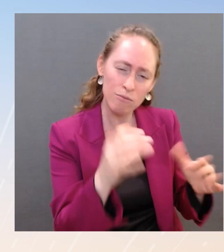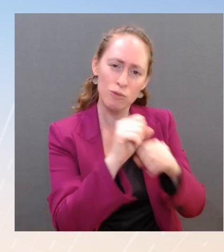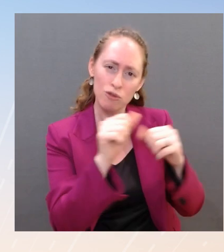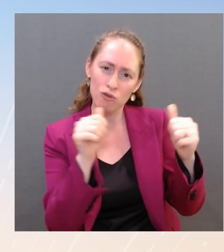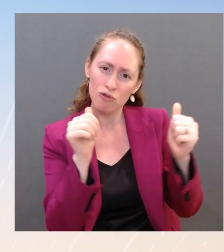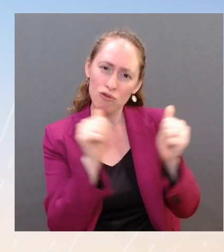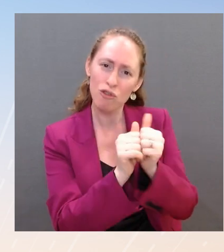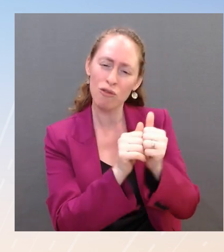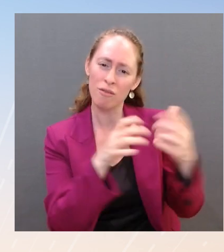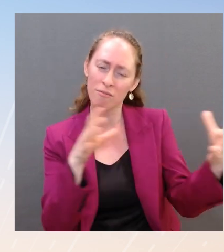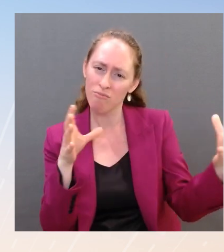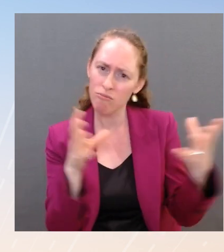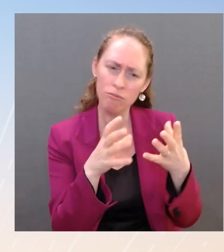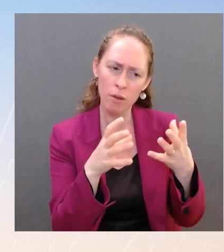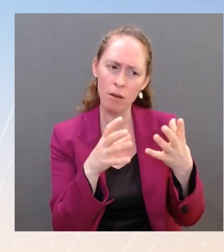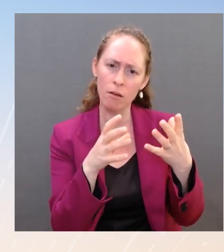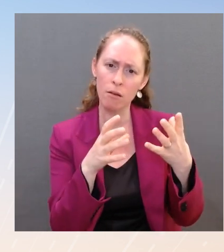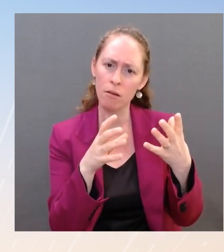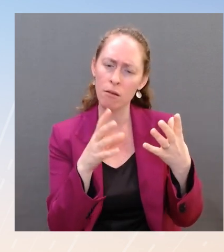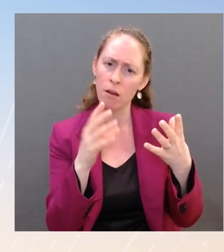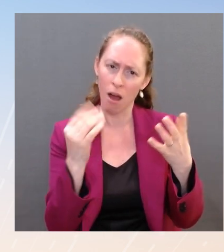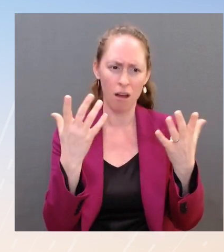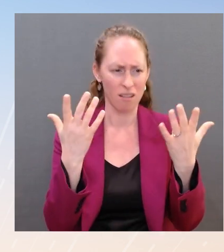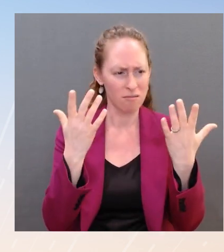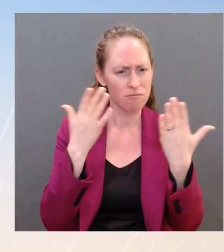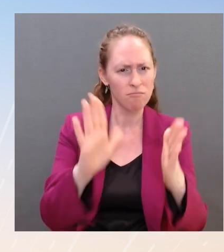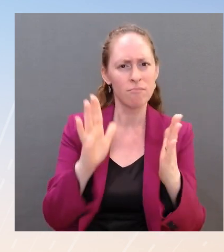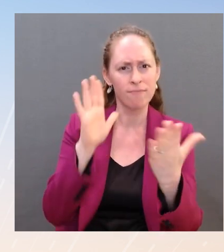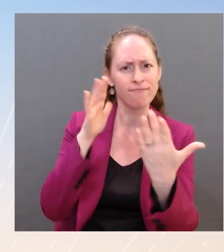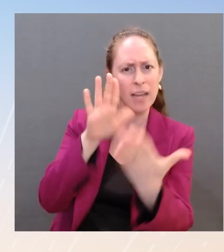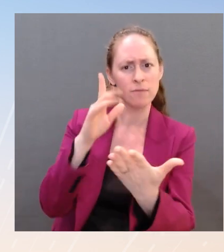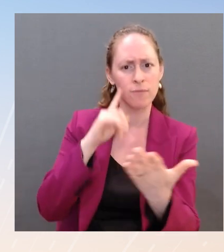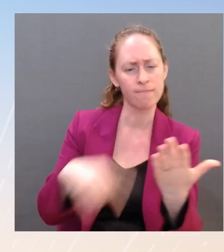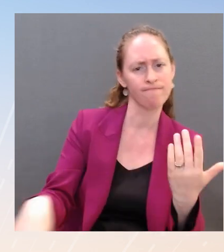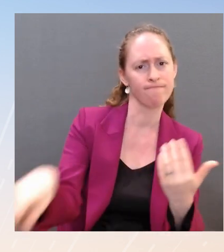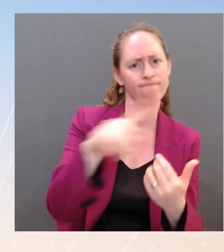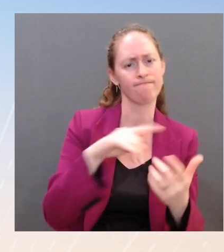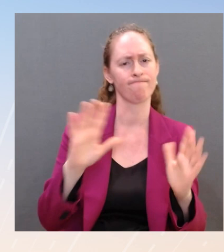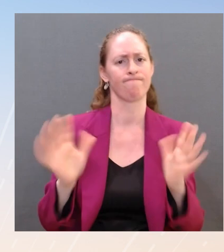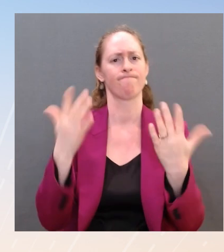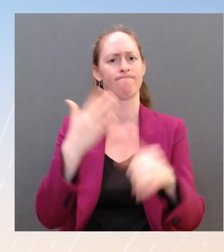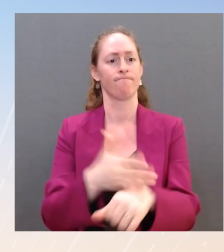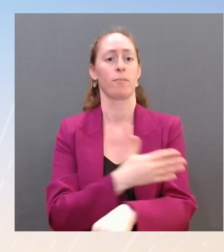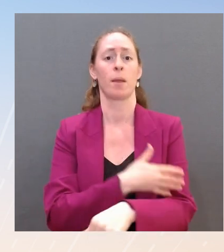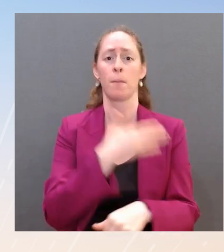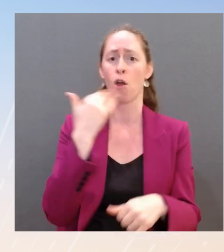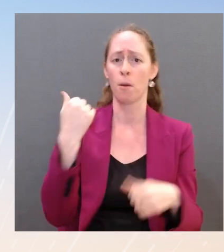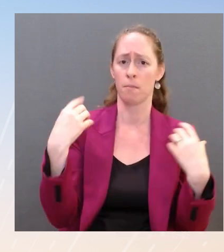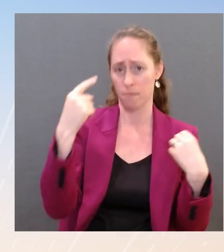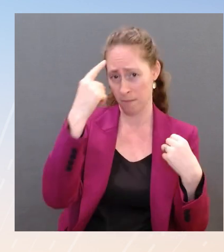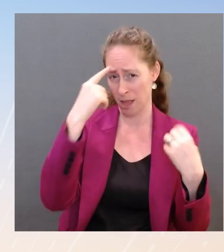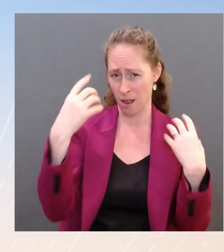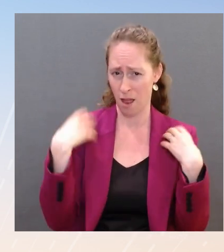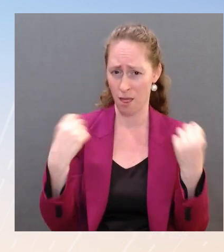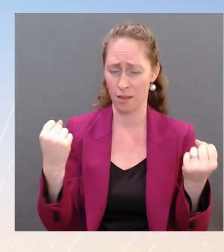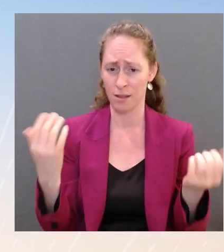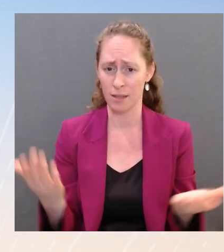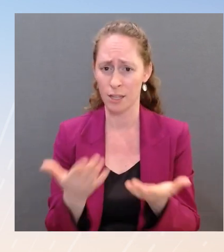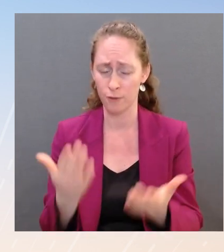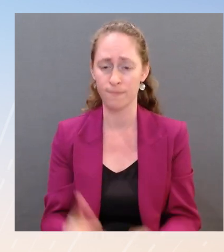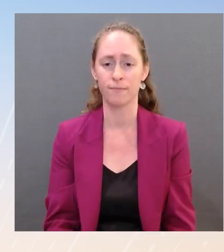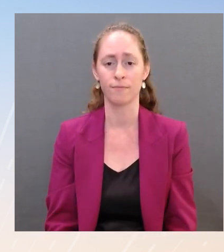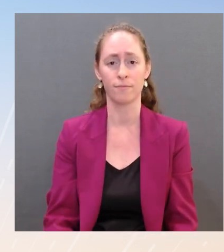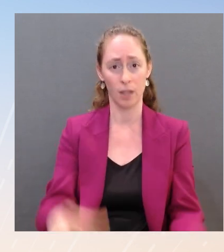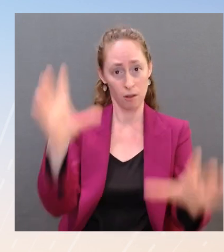crisis. President Biden and First Lady Dr. Jill Biden are deeply committed to tackling this